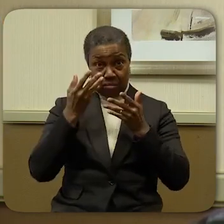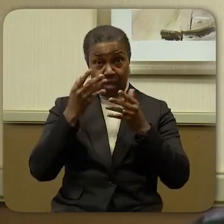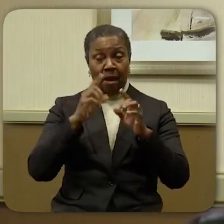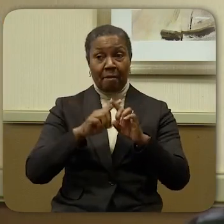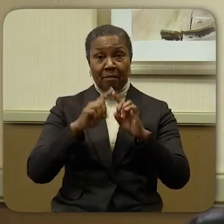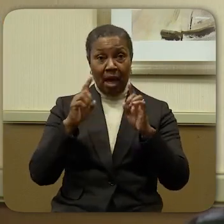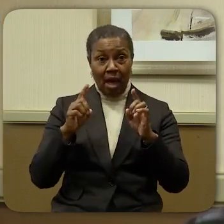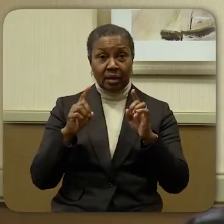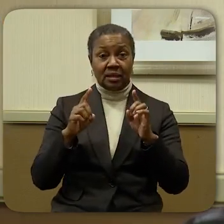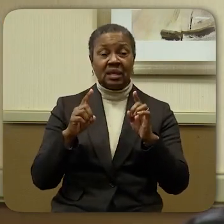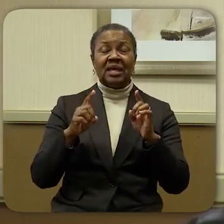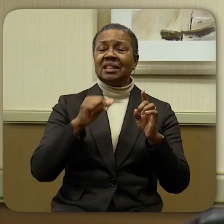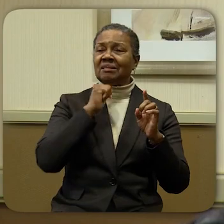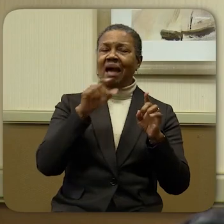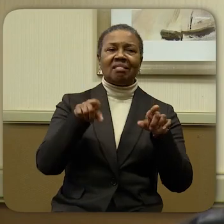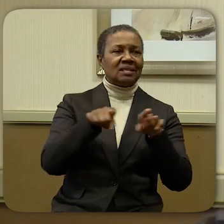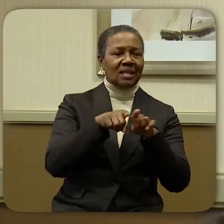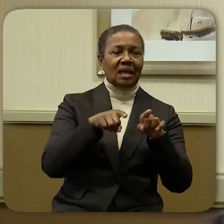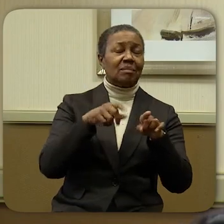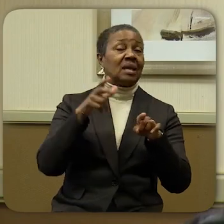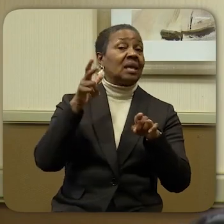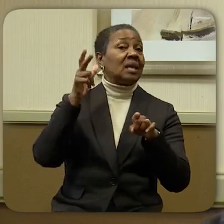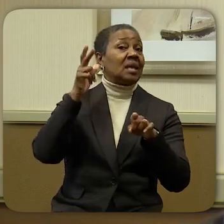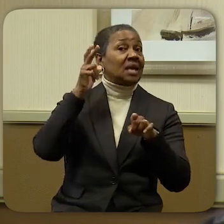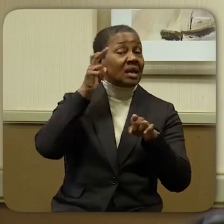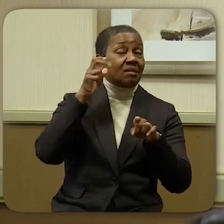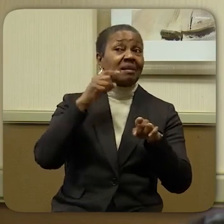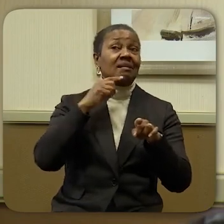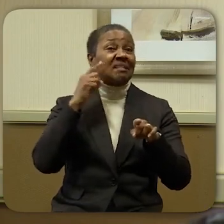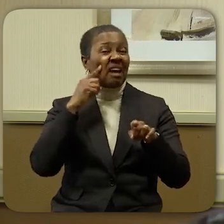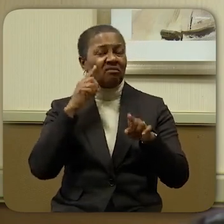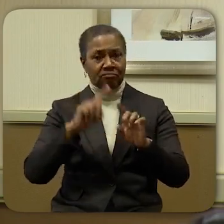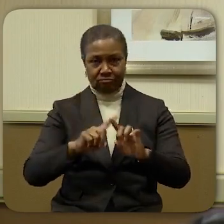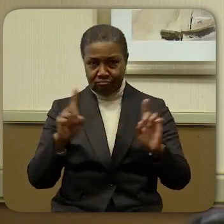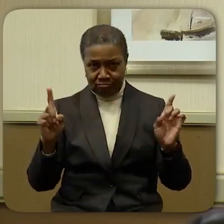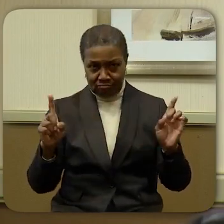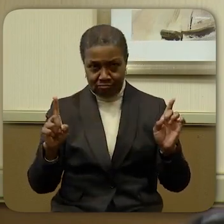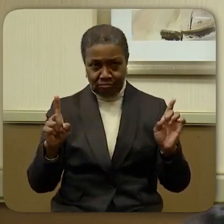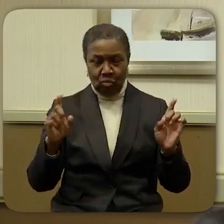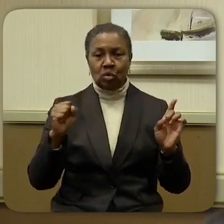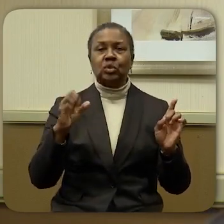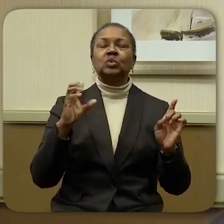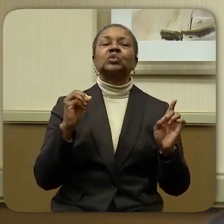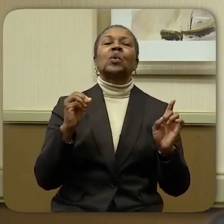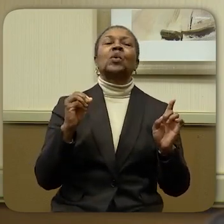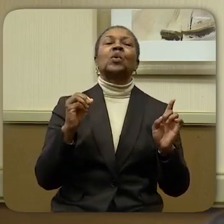but they're not the same. The hearing and deaf are not the same. So